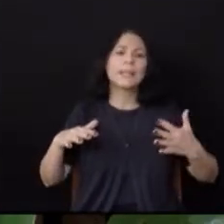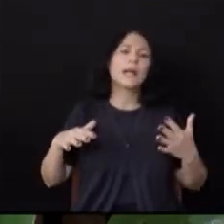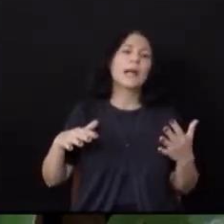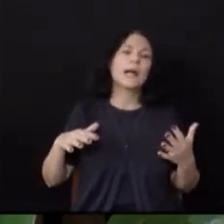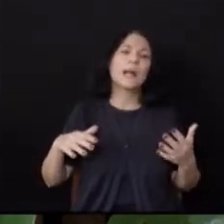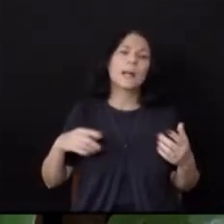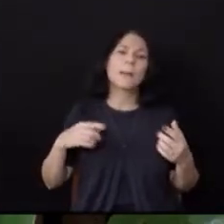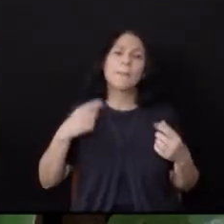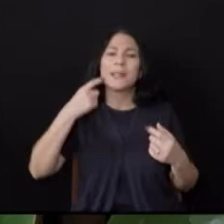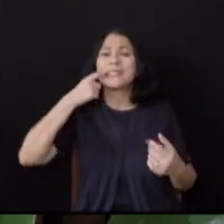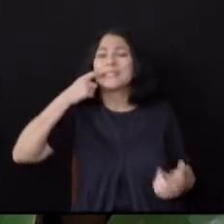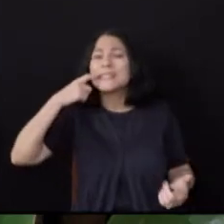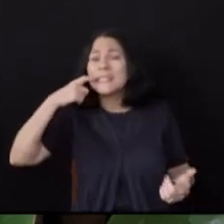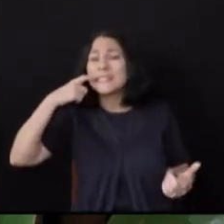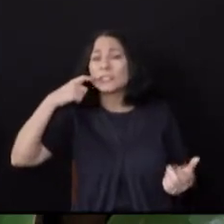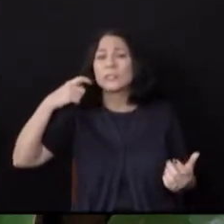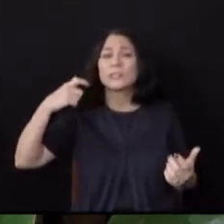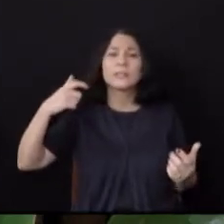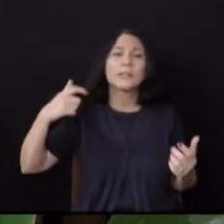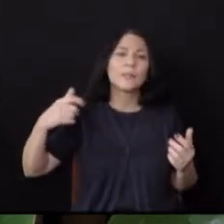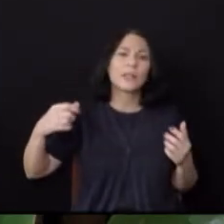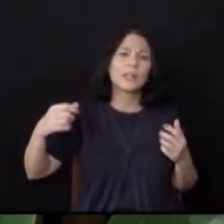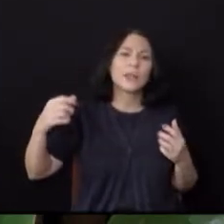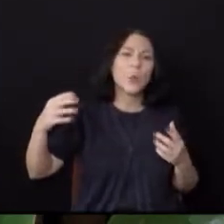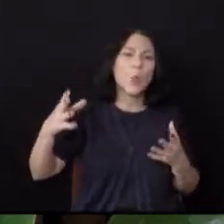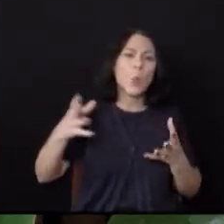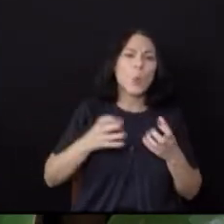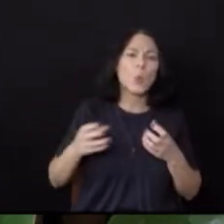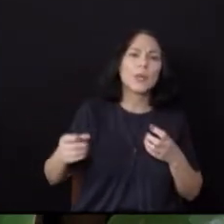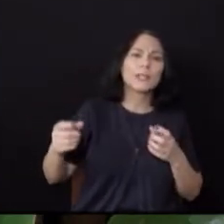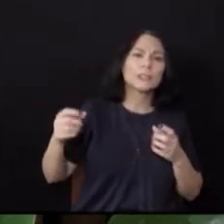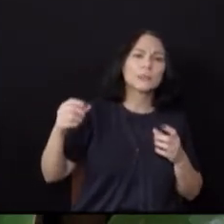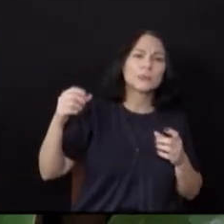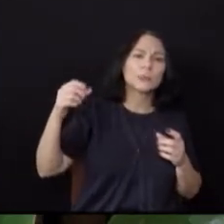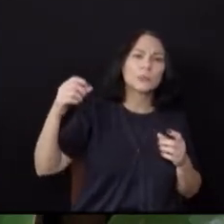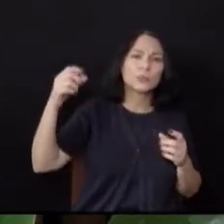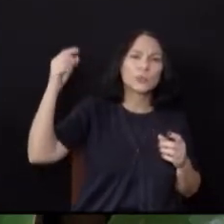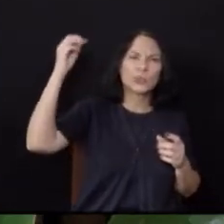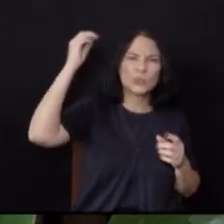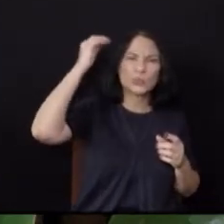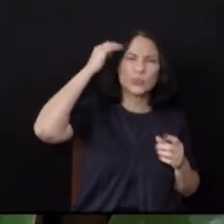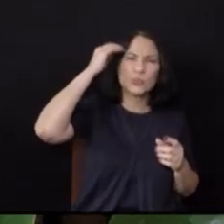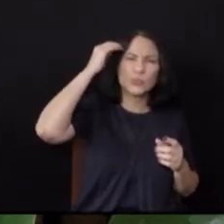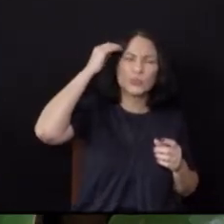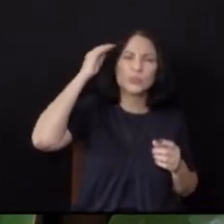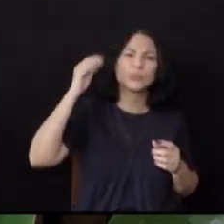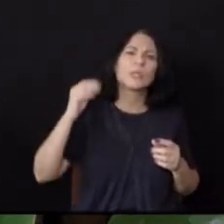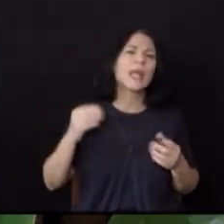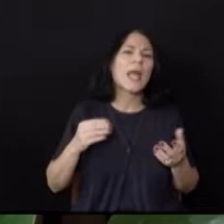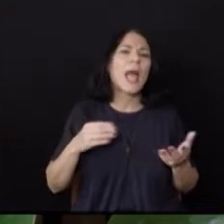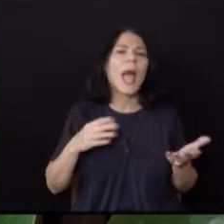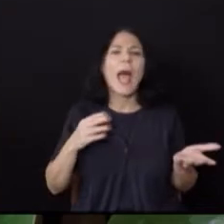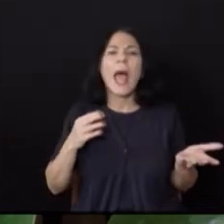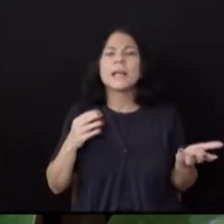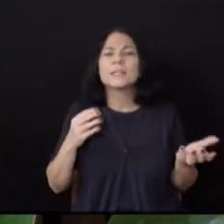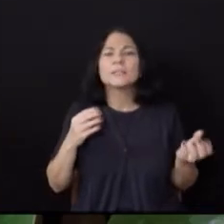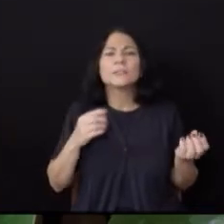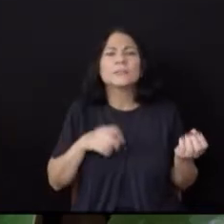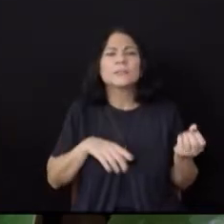battling addictions that have been threatening to come back to haunt you in this time of isolation. These are all very